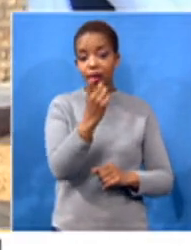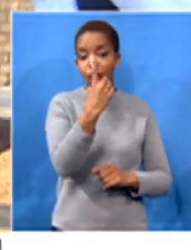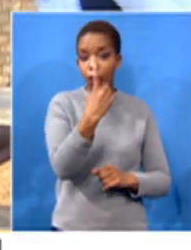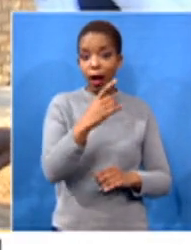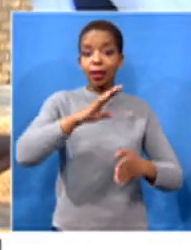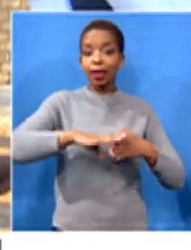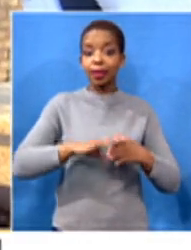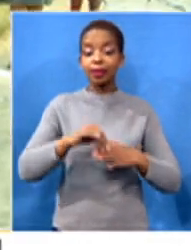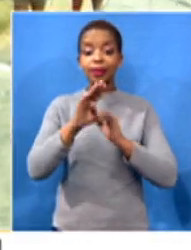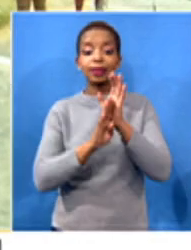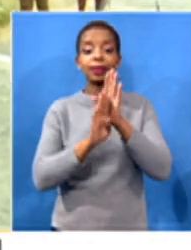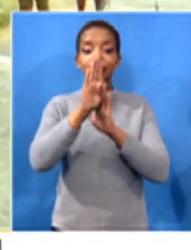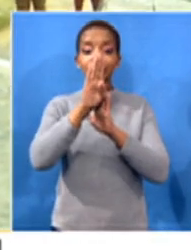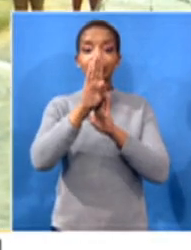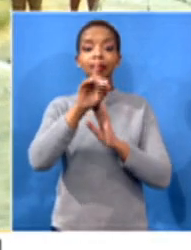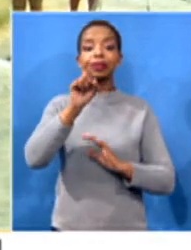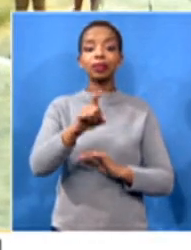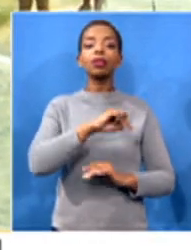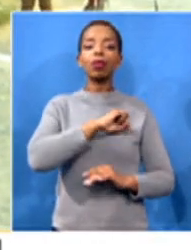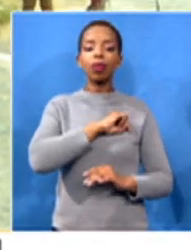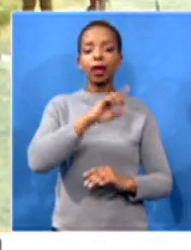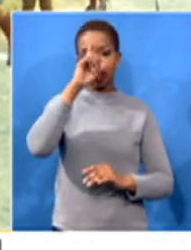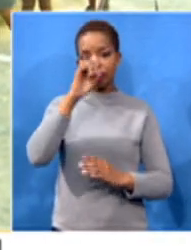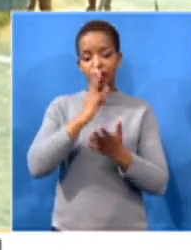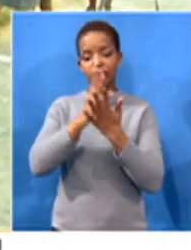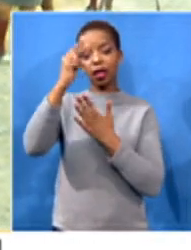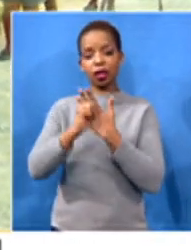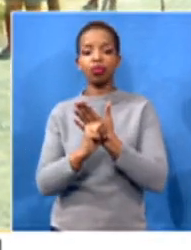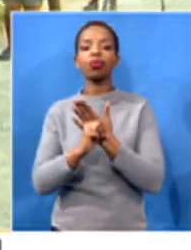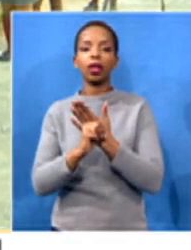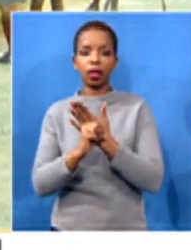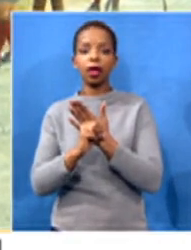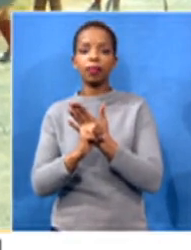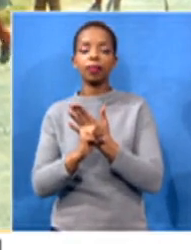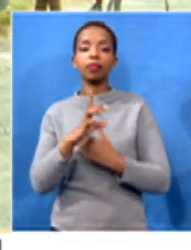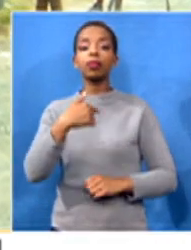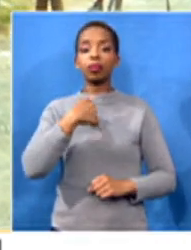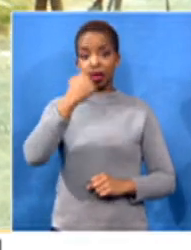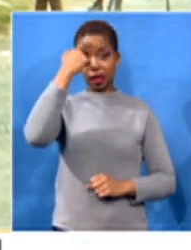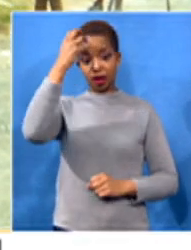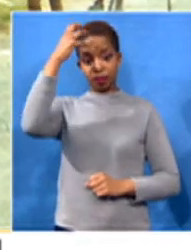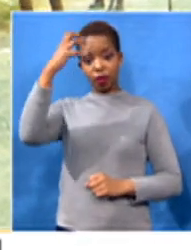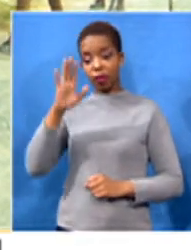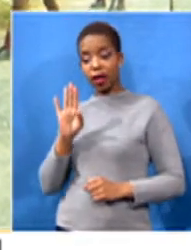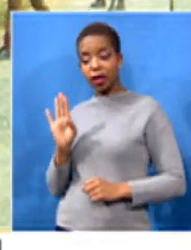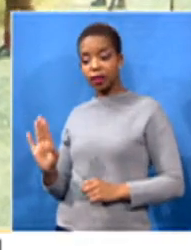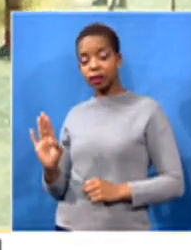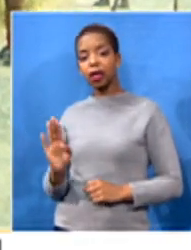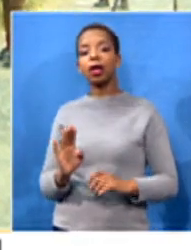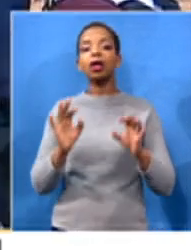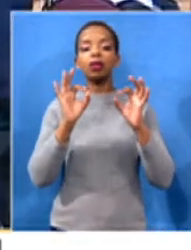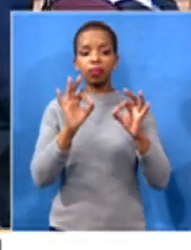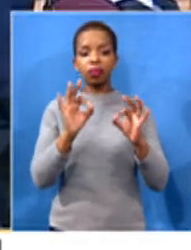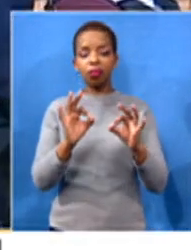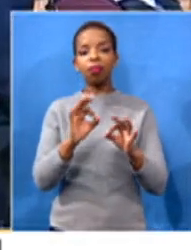was the stability of the curriculum. Since, I think, you correct me, Professor, but maybe 2011 in CAPS.